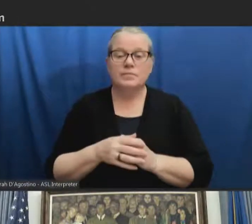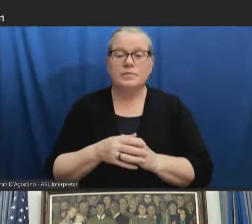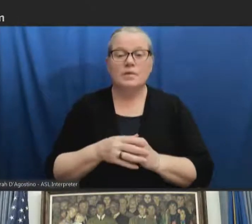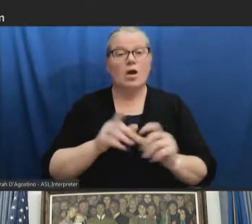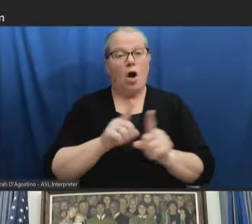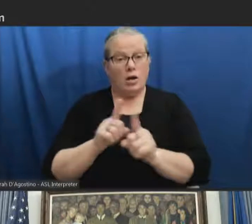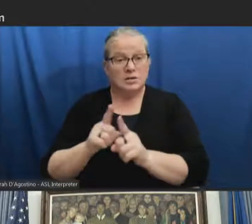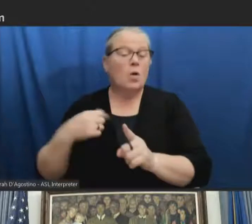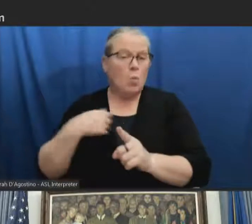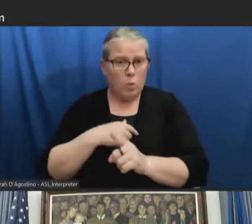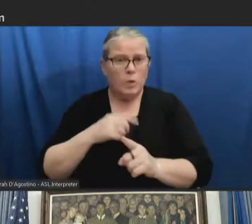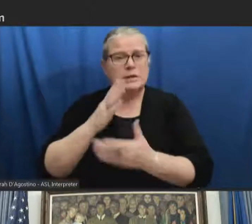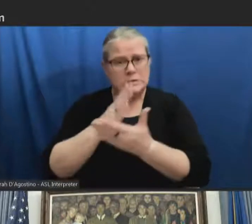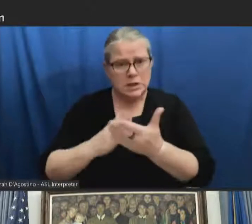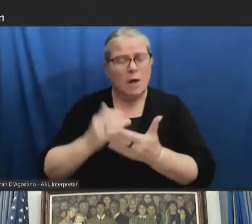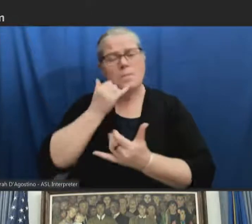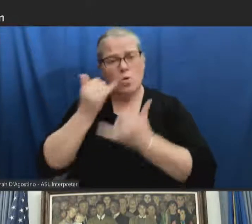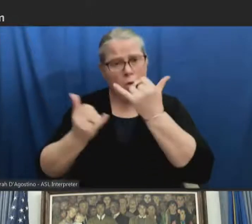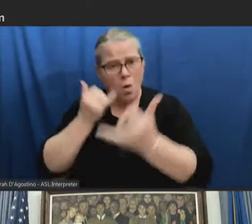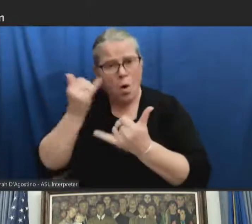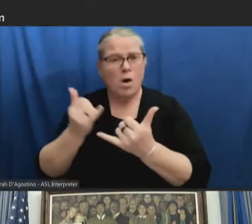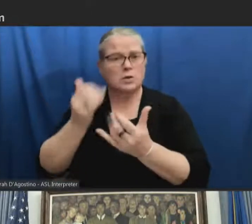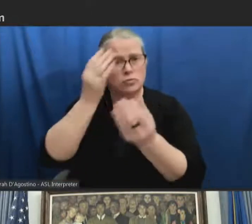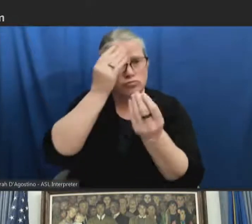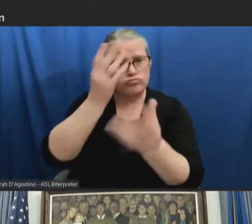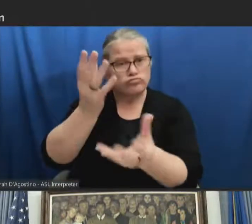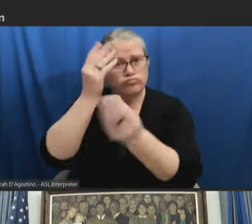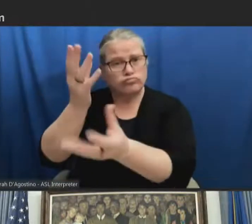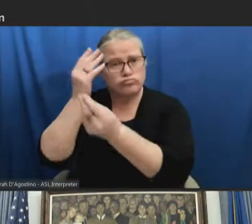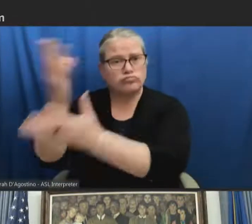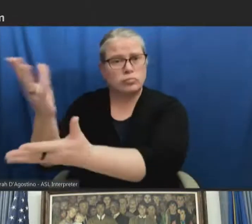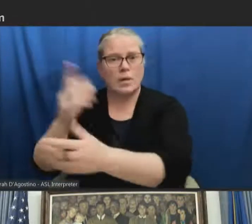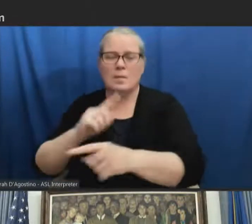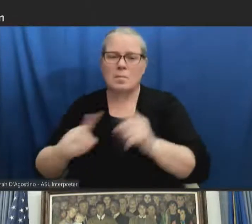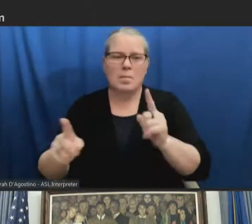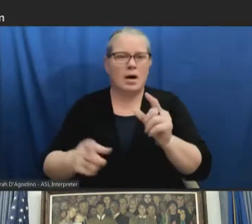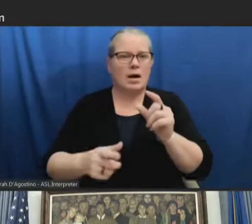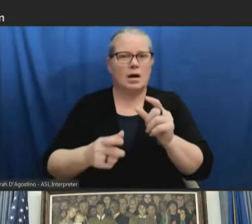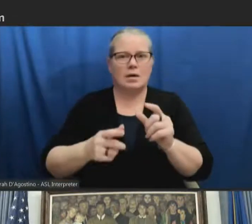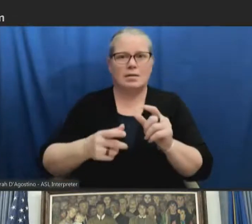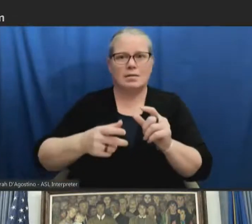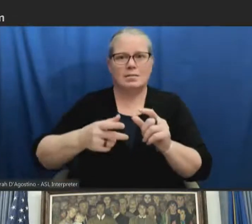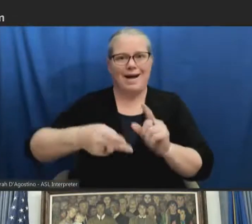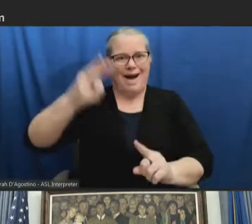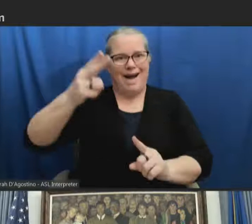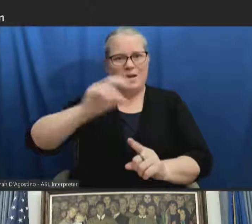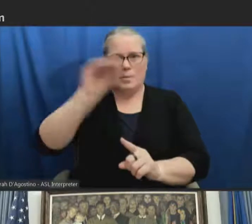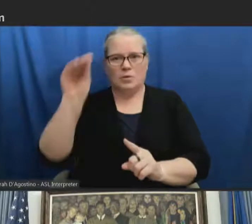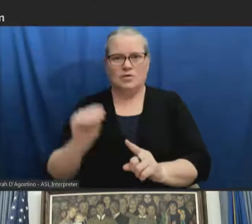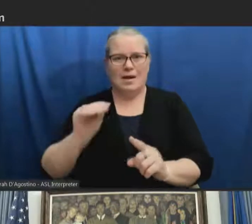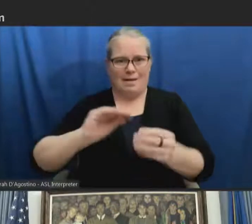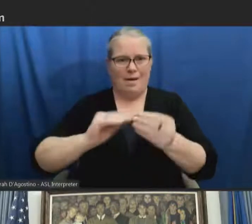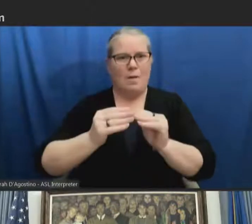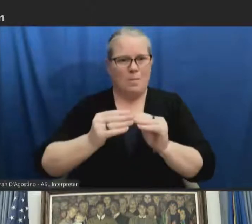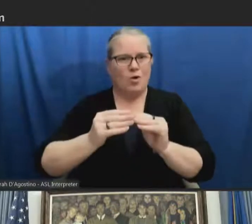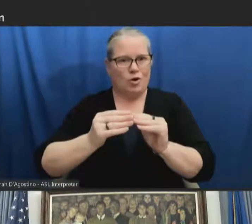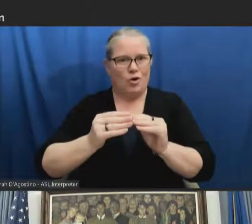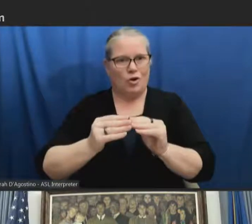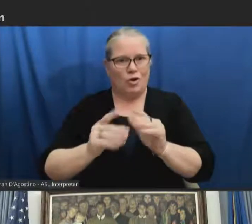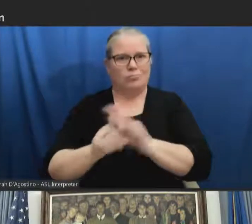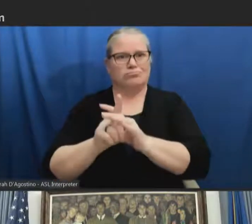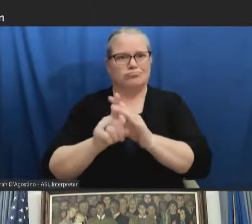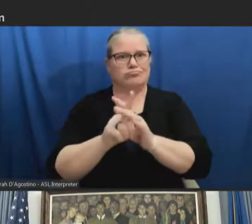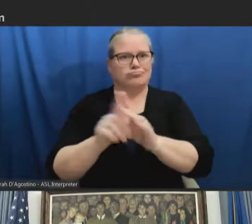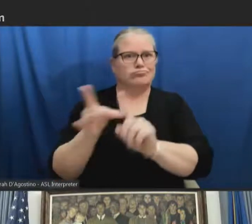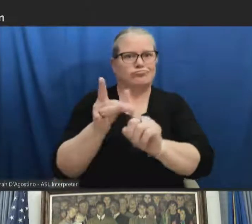still being made. But as you've seen with the vast number of cases that we've had, there is a different approach that we